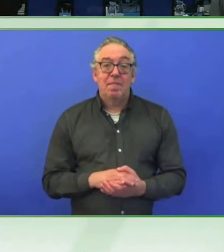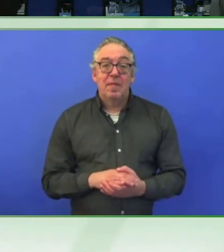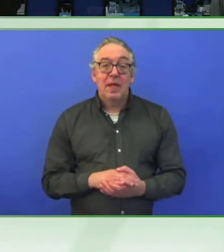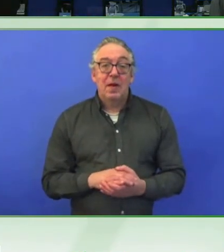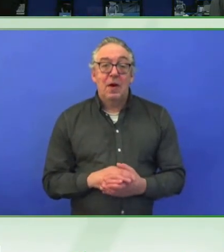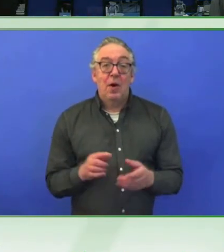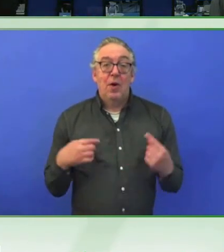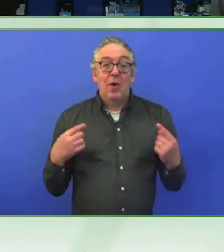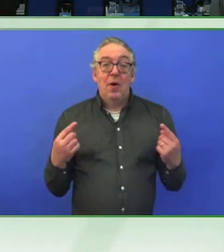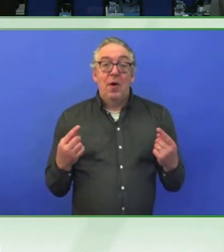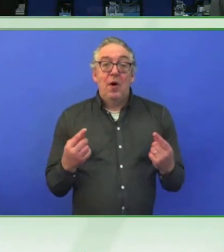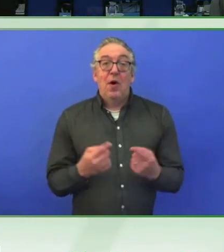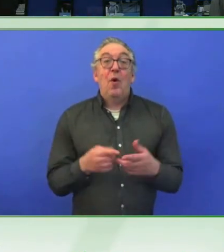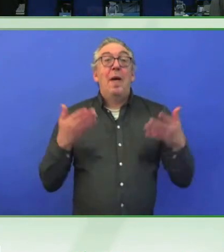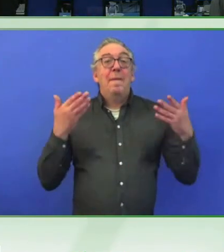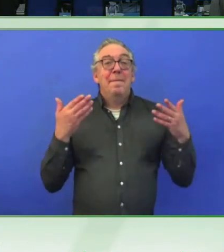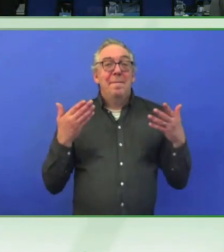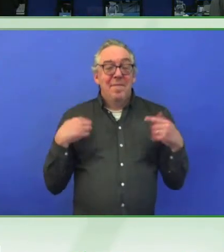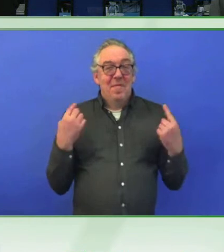project,